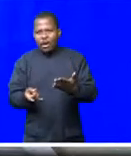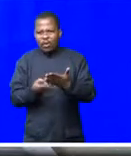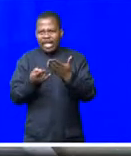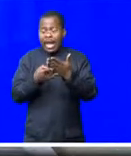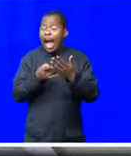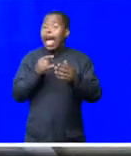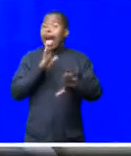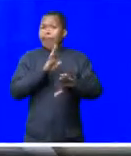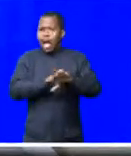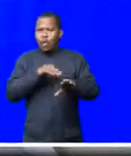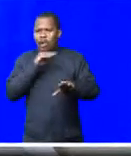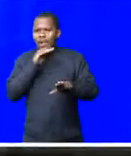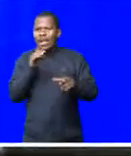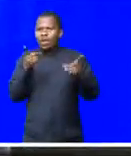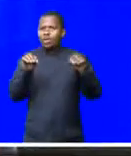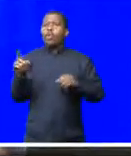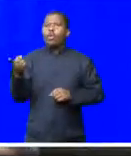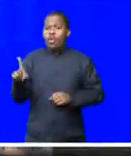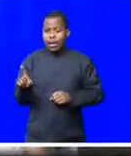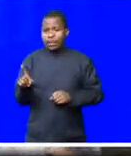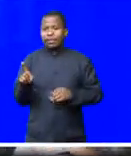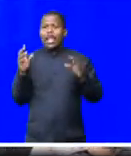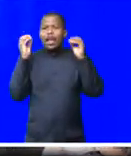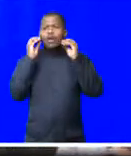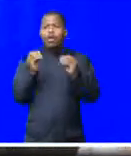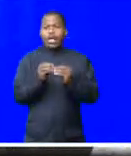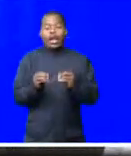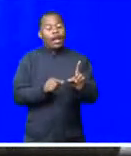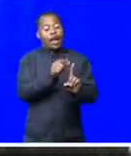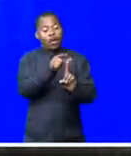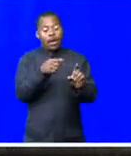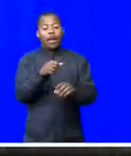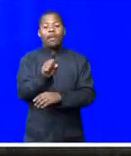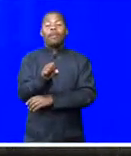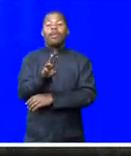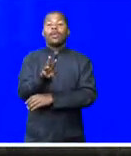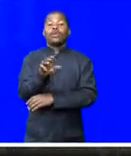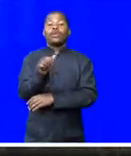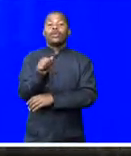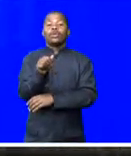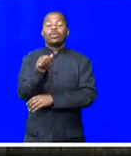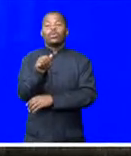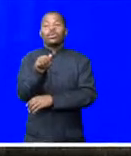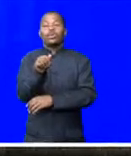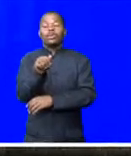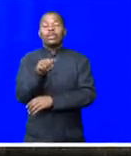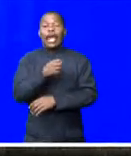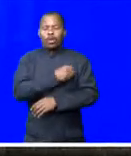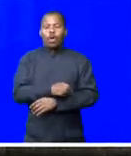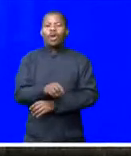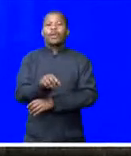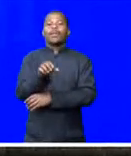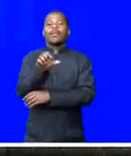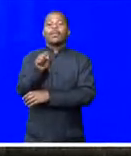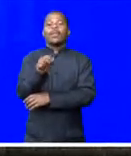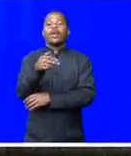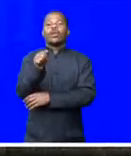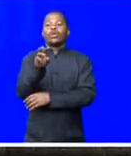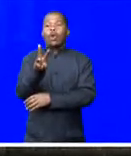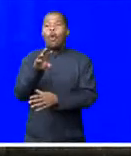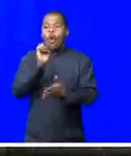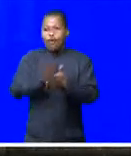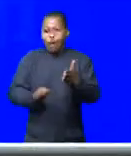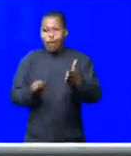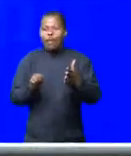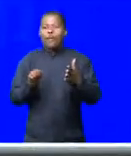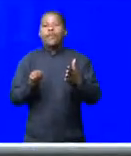resources lakhona benda njani. Dr. Shaw lo sesibhedlela sasemangane lebe kungiyena afundzisa uyachaza ukuthi impela